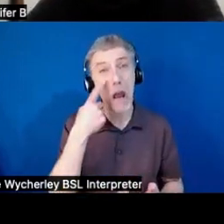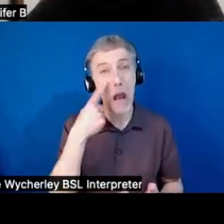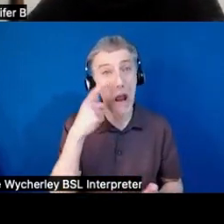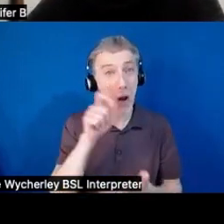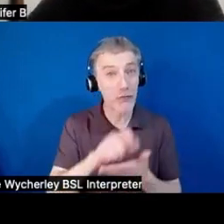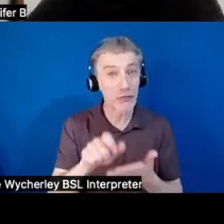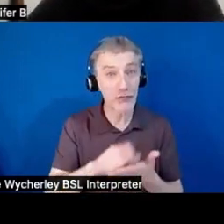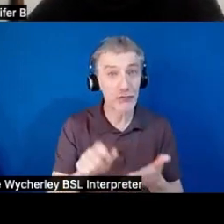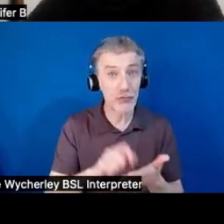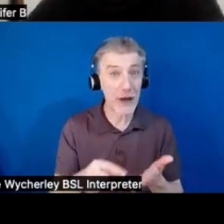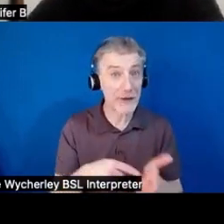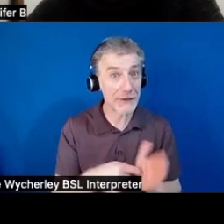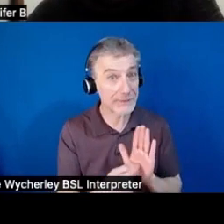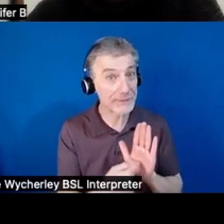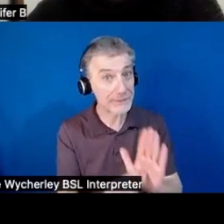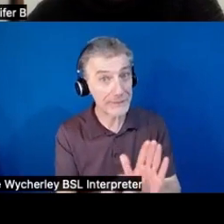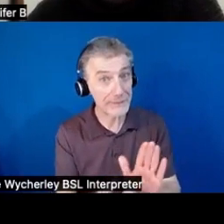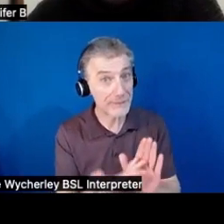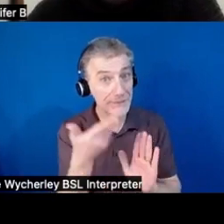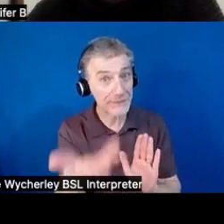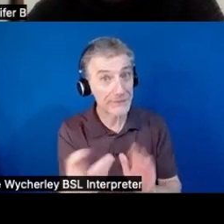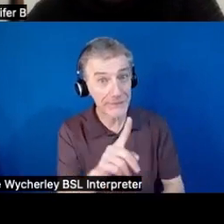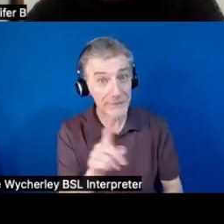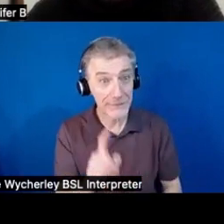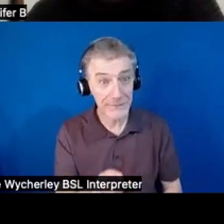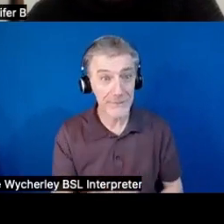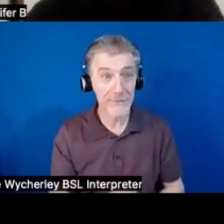And I'm just going to read them.